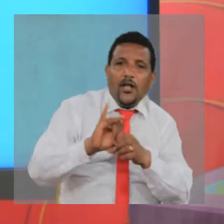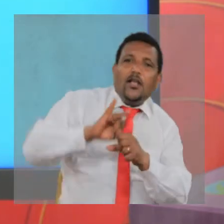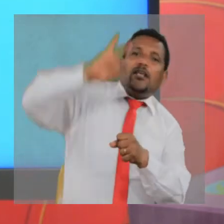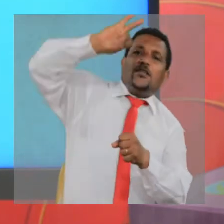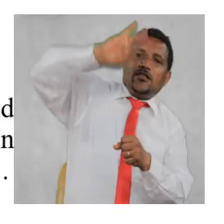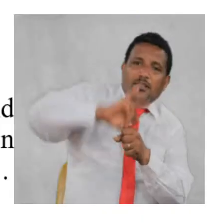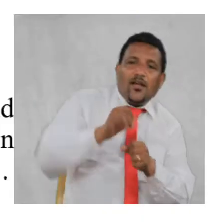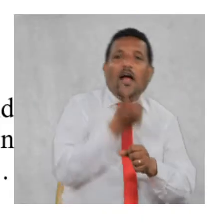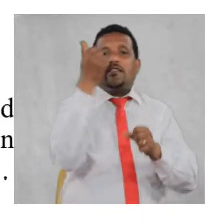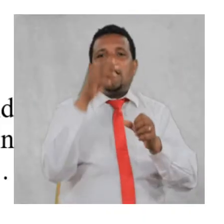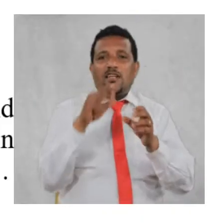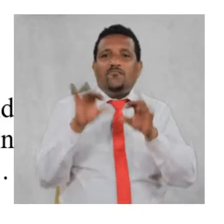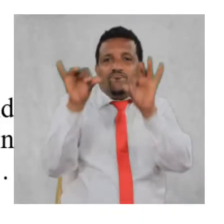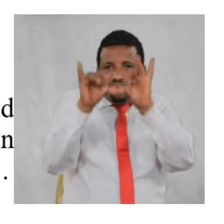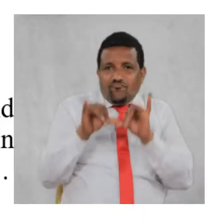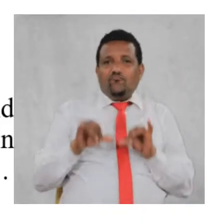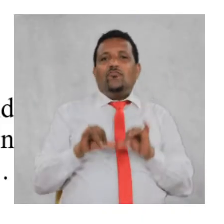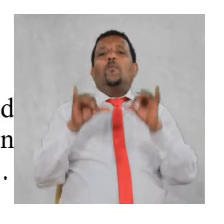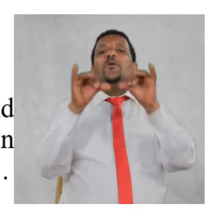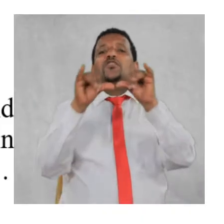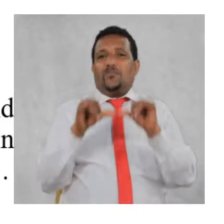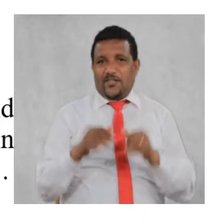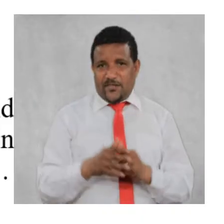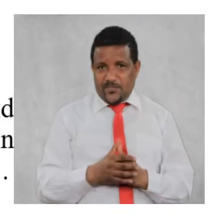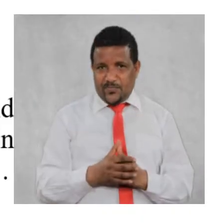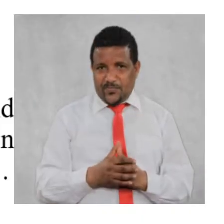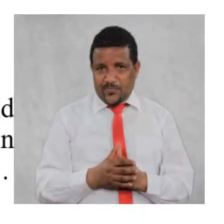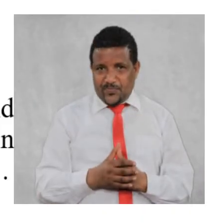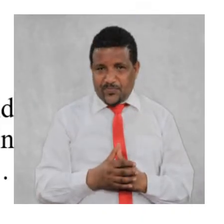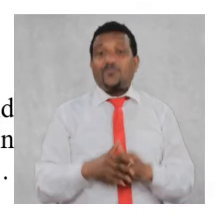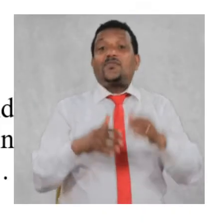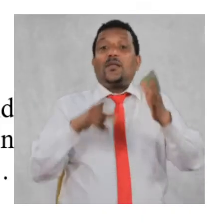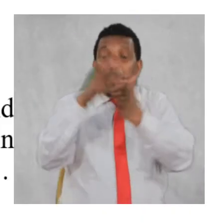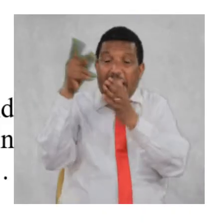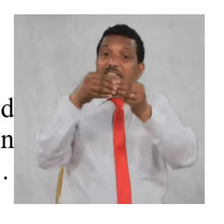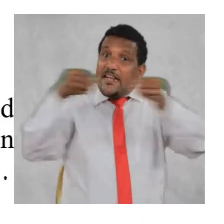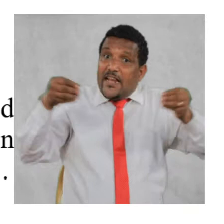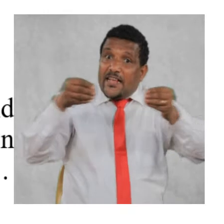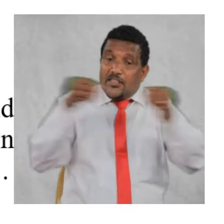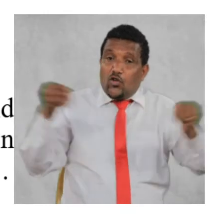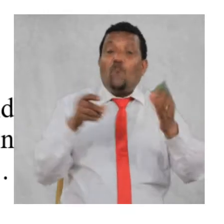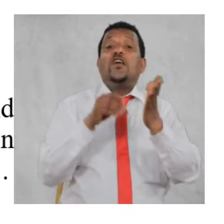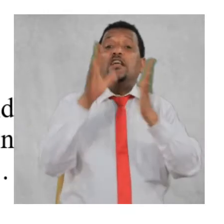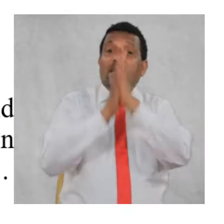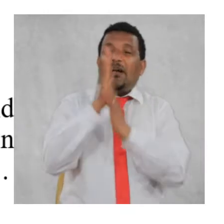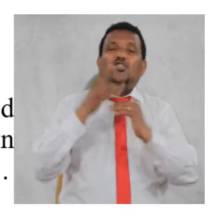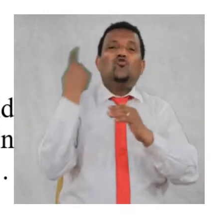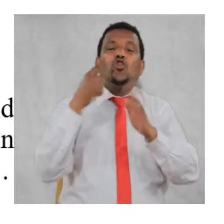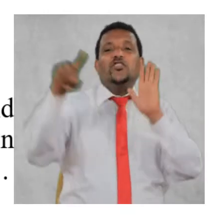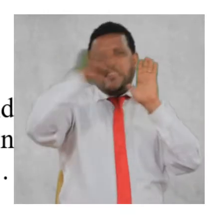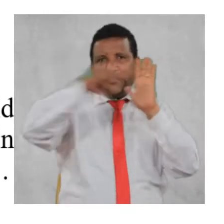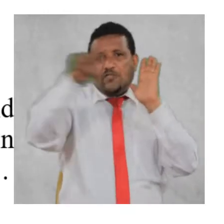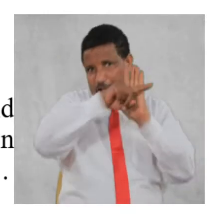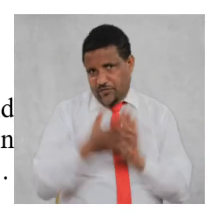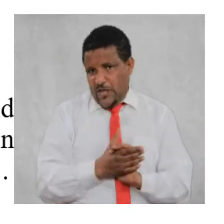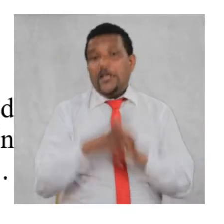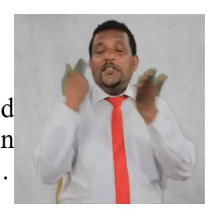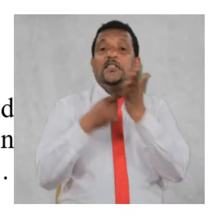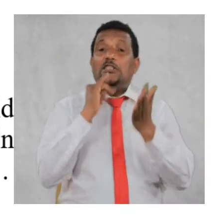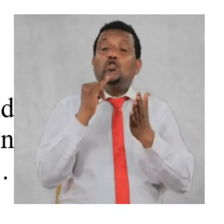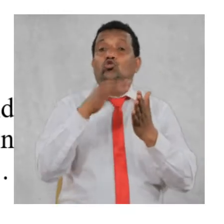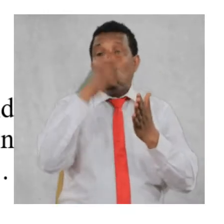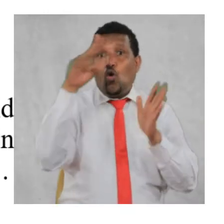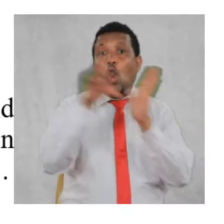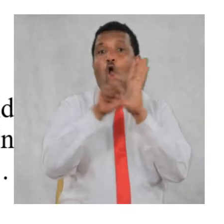or other units of measurement. The price elasticity of demand is always negative. This is due to the